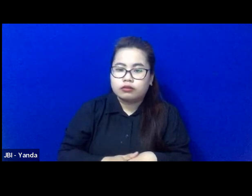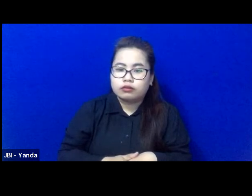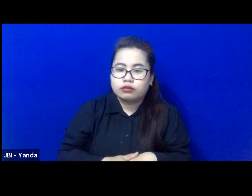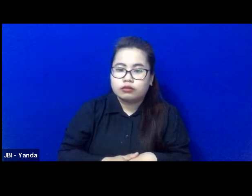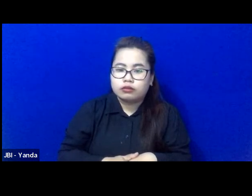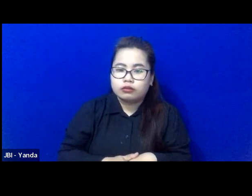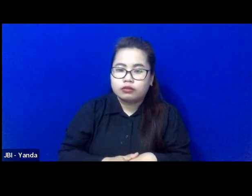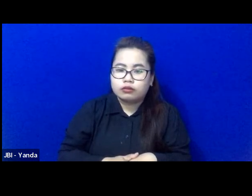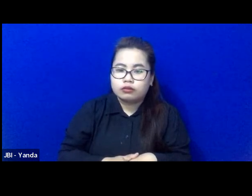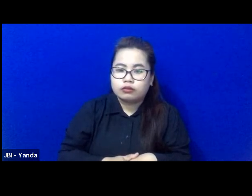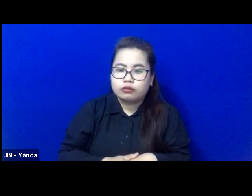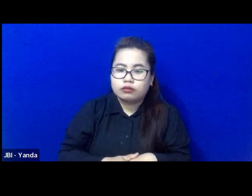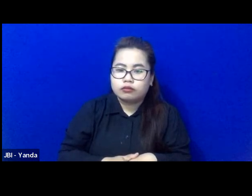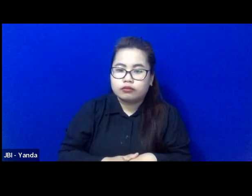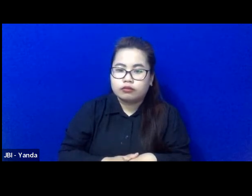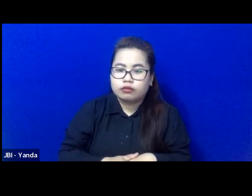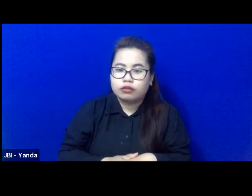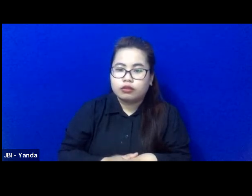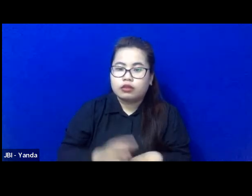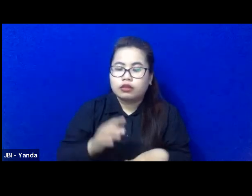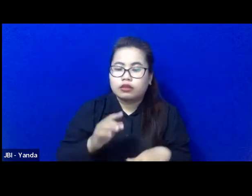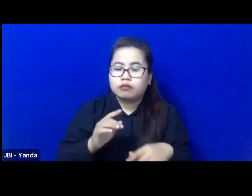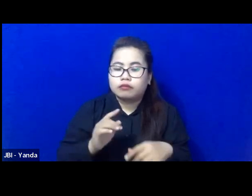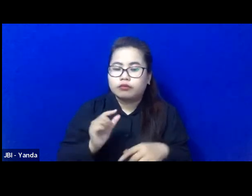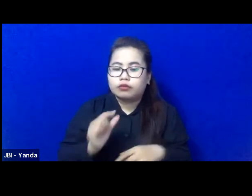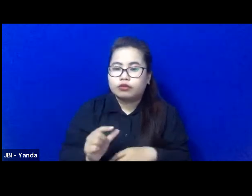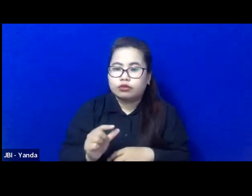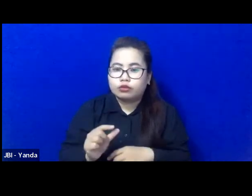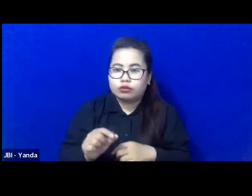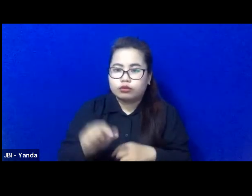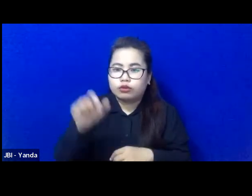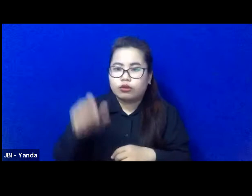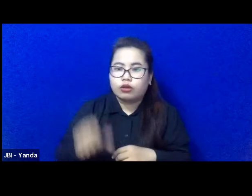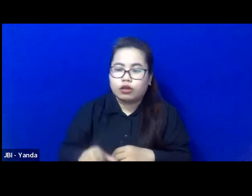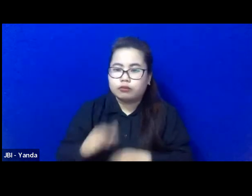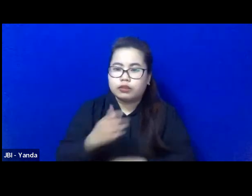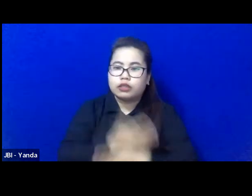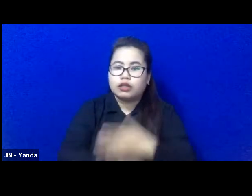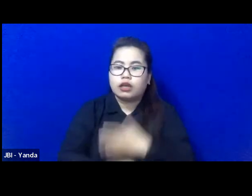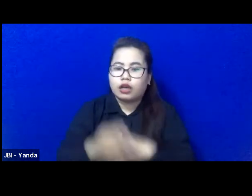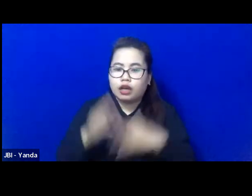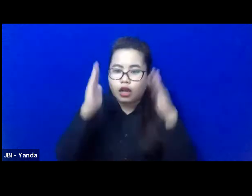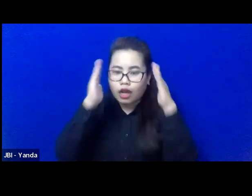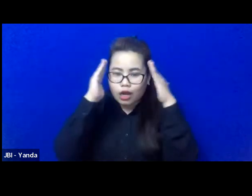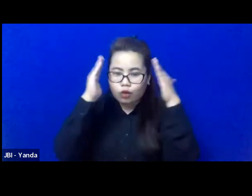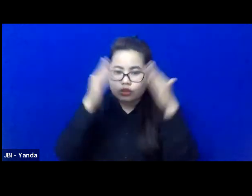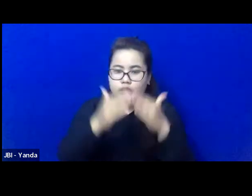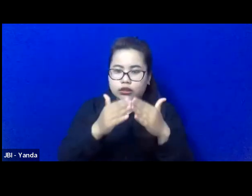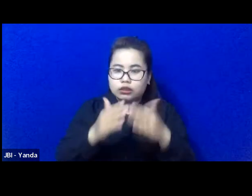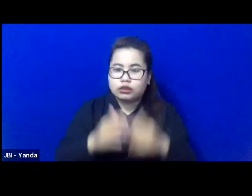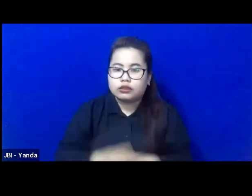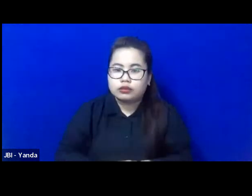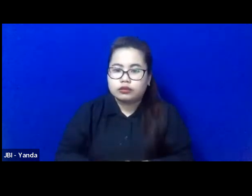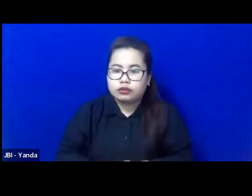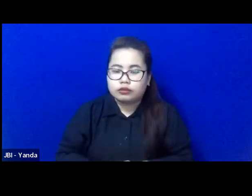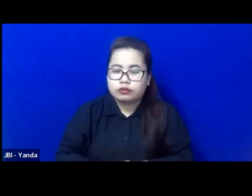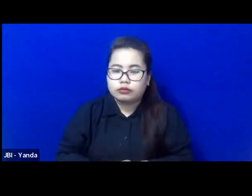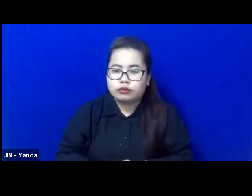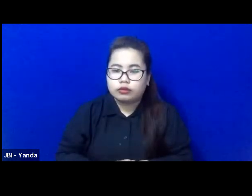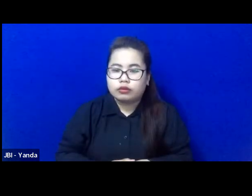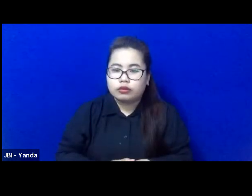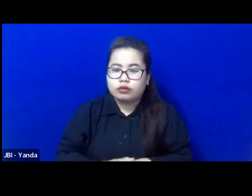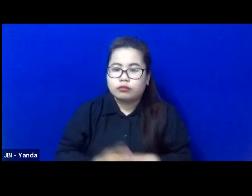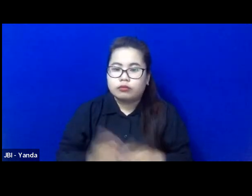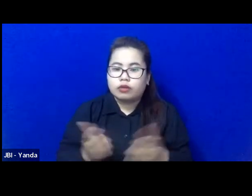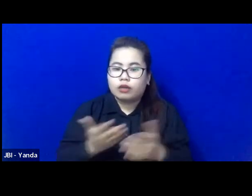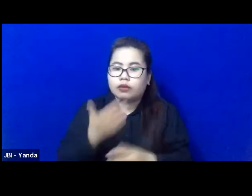for people with autism or intellectual disability, the nurse needs to have a license? And if